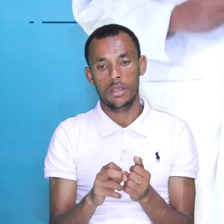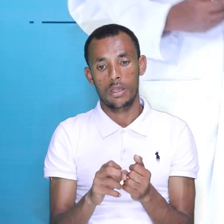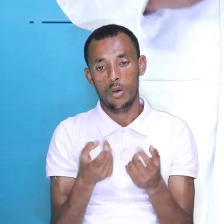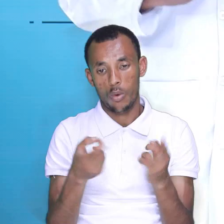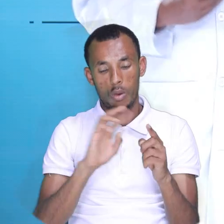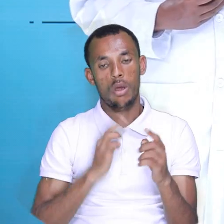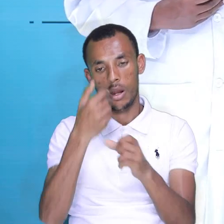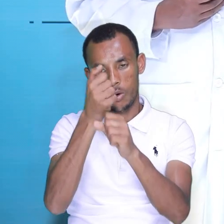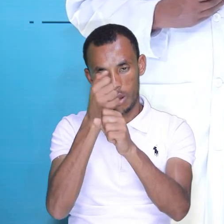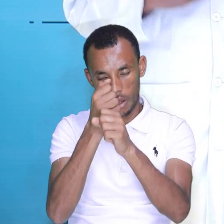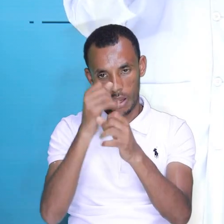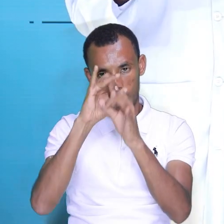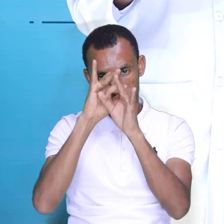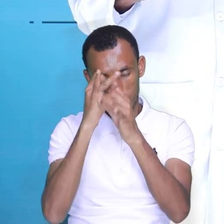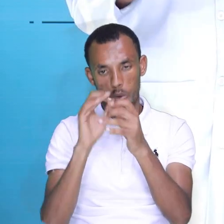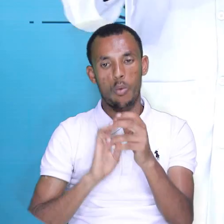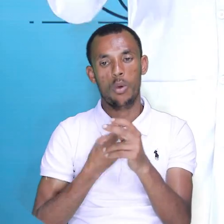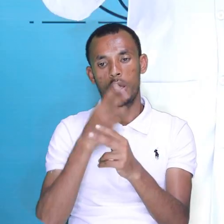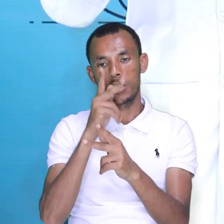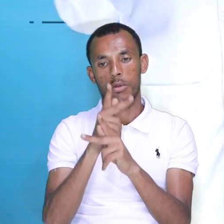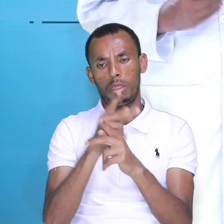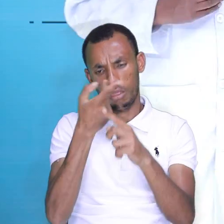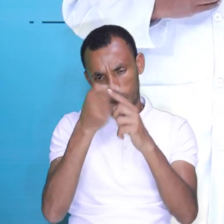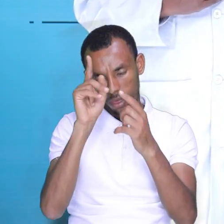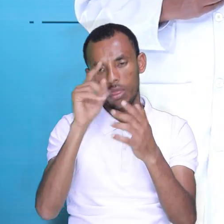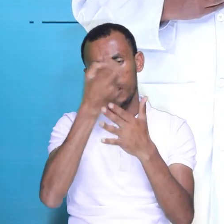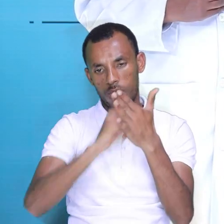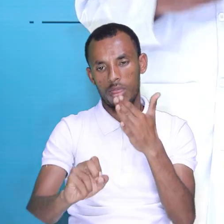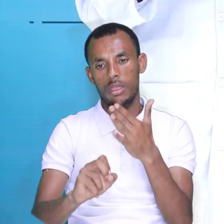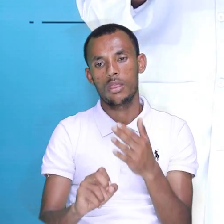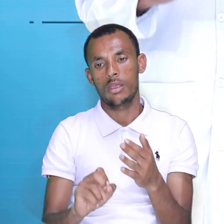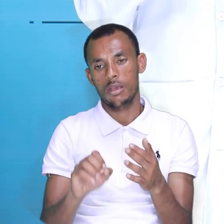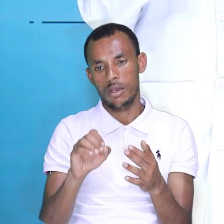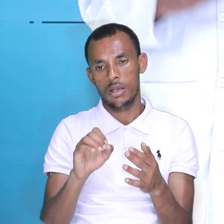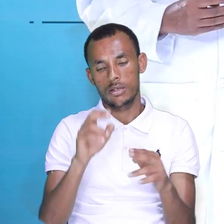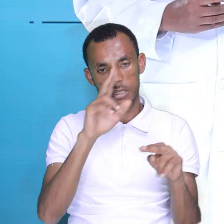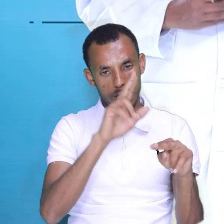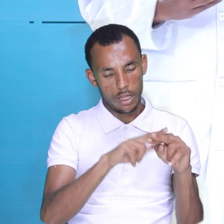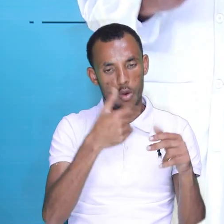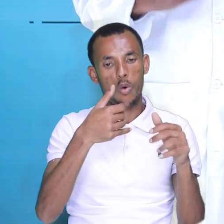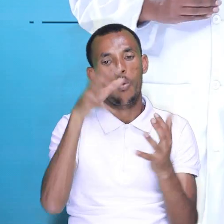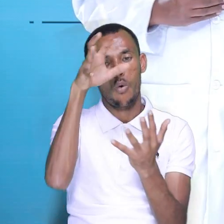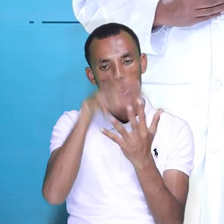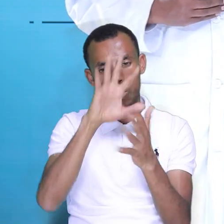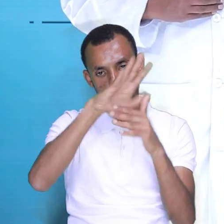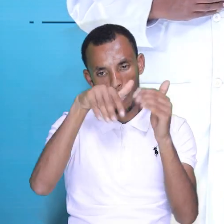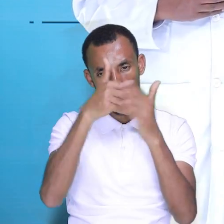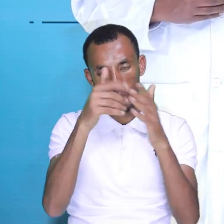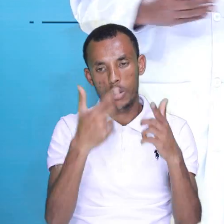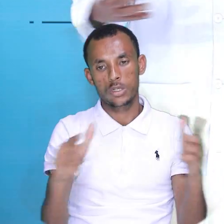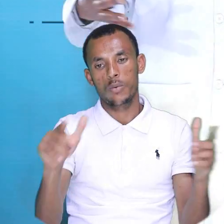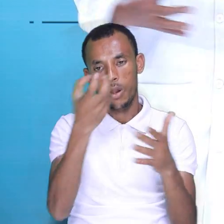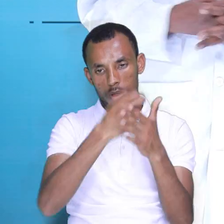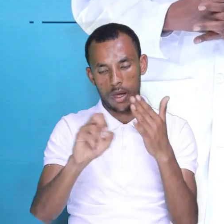When you are doing an experiment, we are expecting different results. The set that contains all possible outcome of